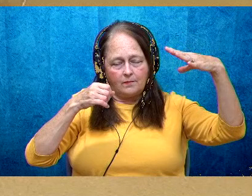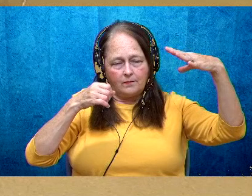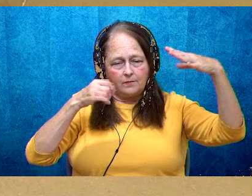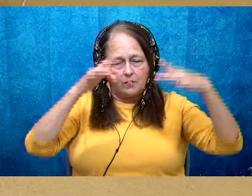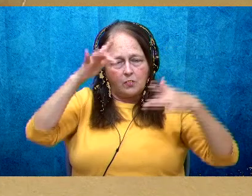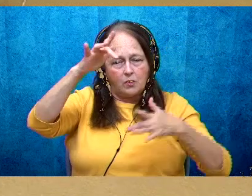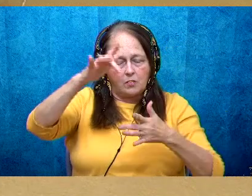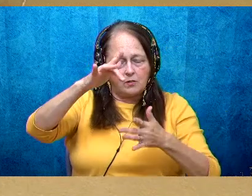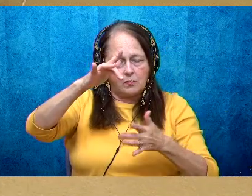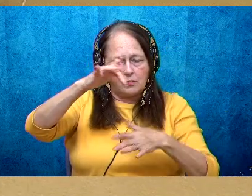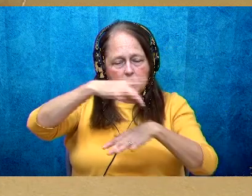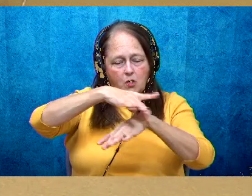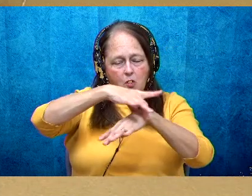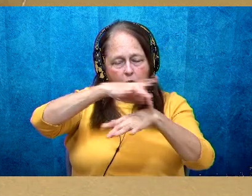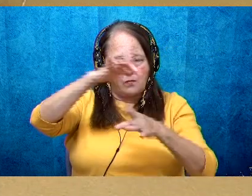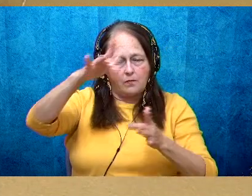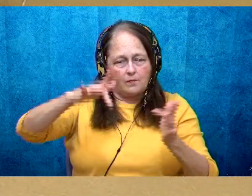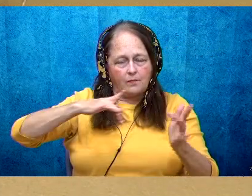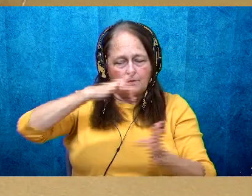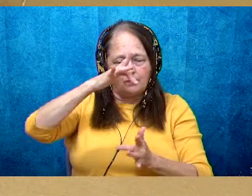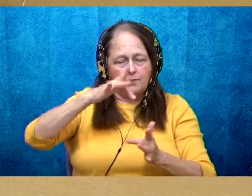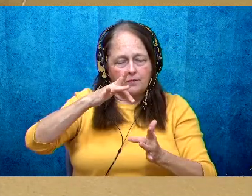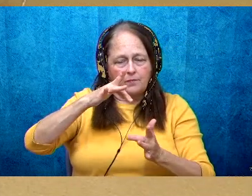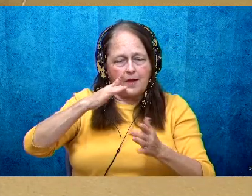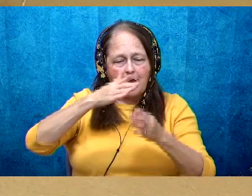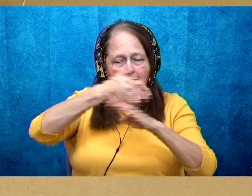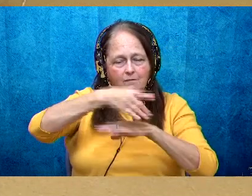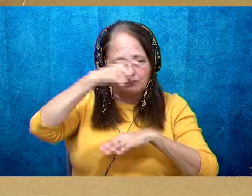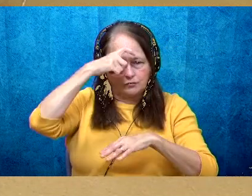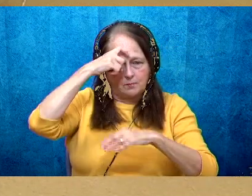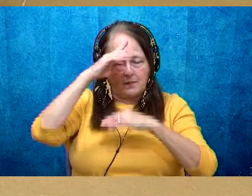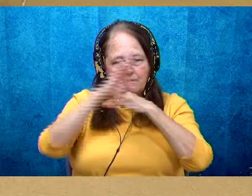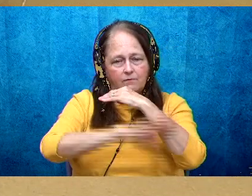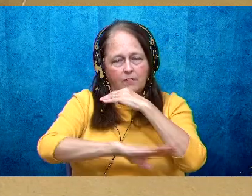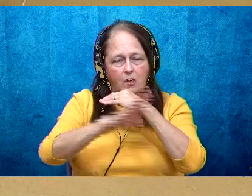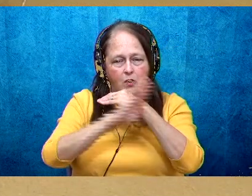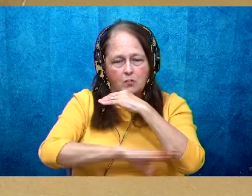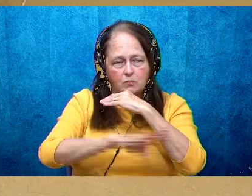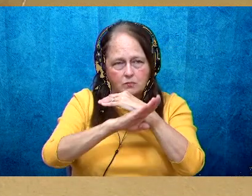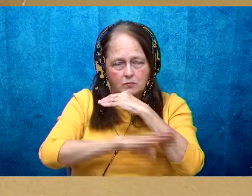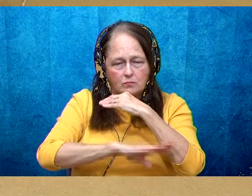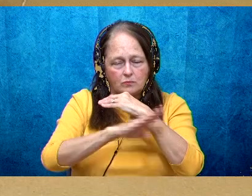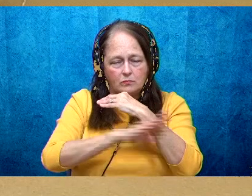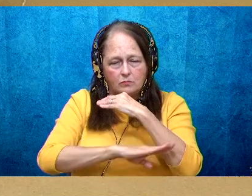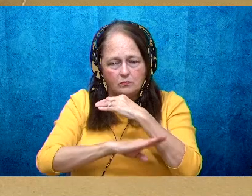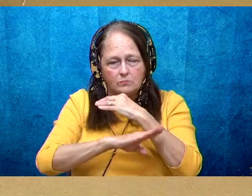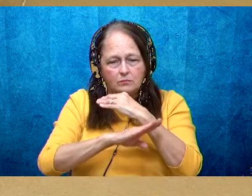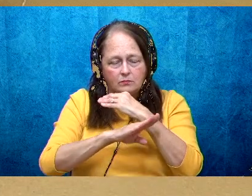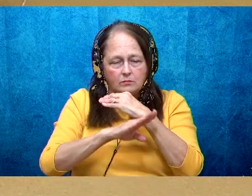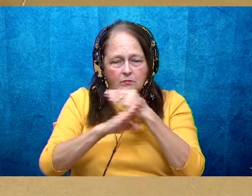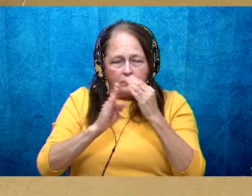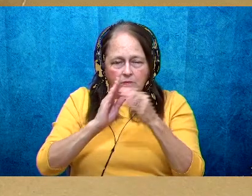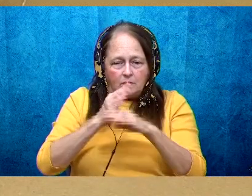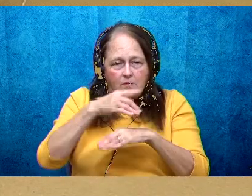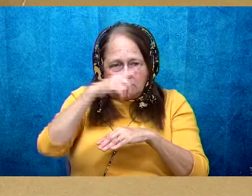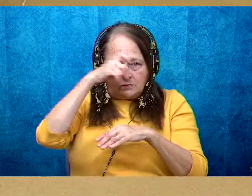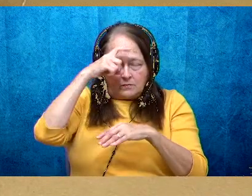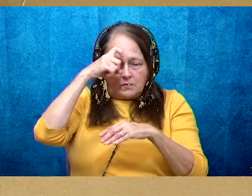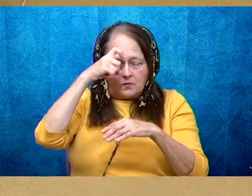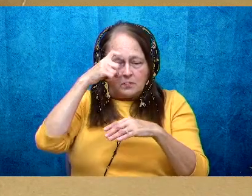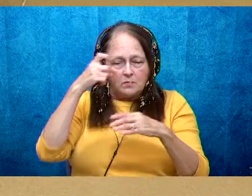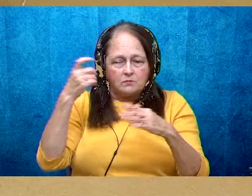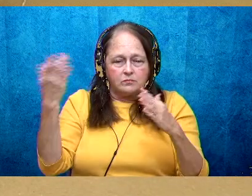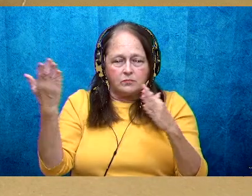what season comes after summer? Fall. Think about it. I always tell my students, after summer break, we go